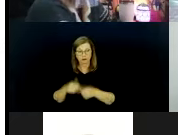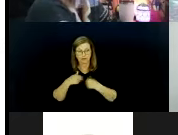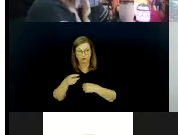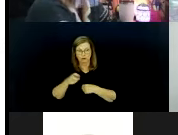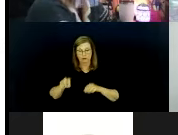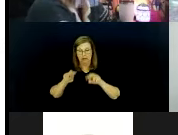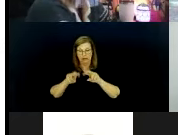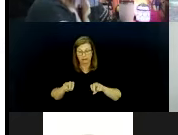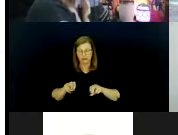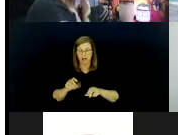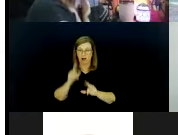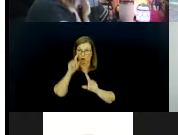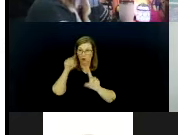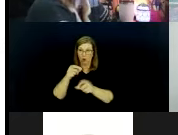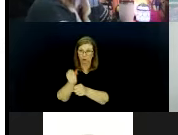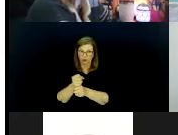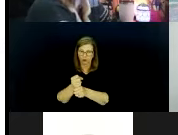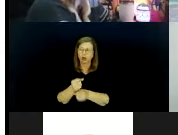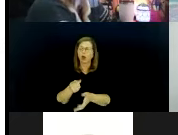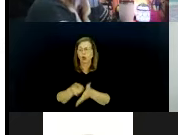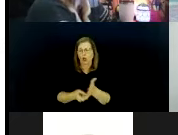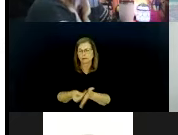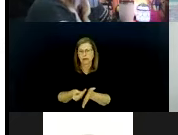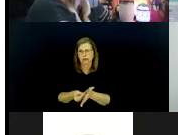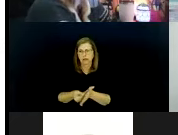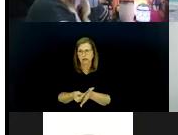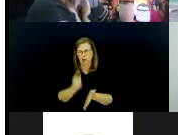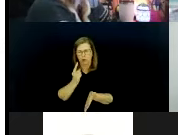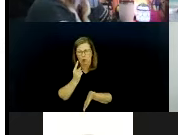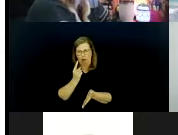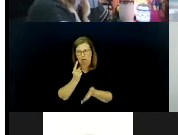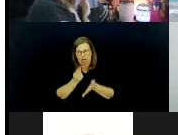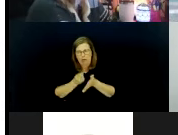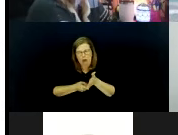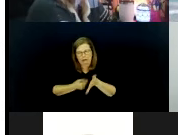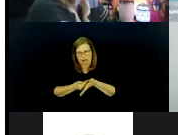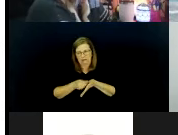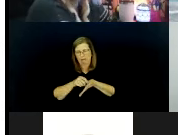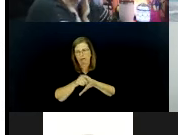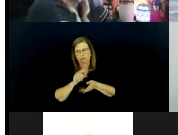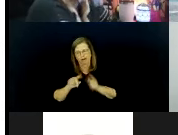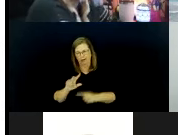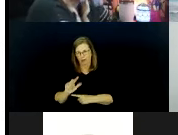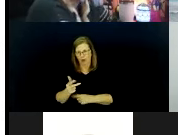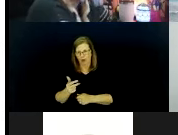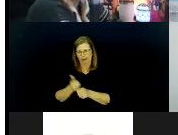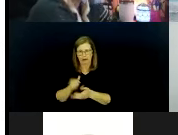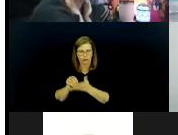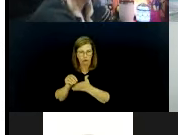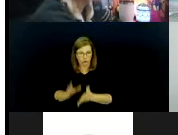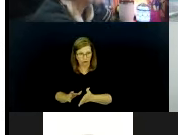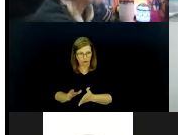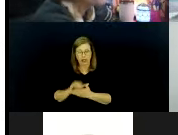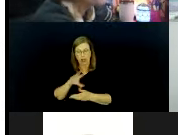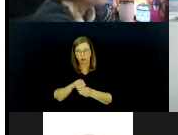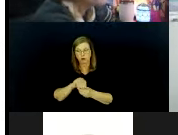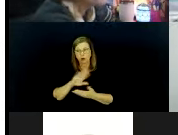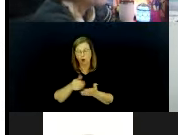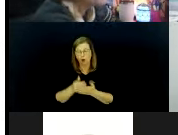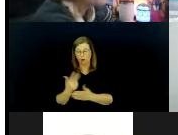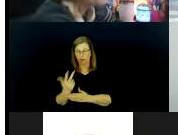goal generator, which does cost money. There's one thing on our website that does cost money, but it is $3 per student, and that includes all 3